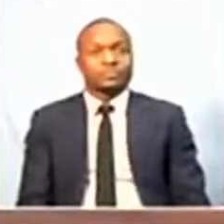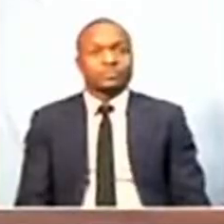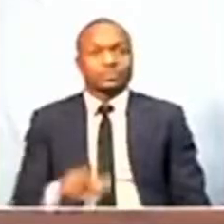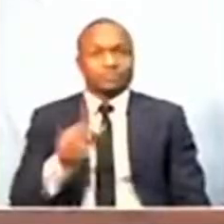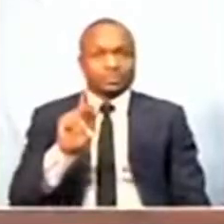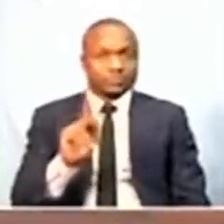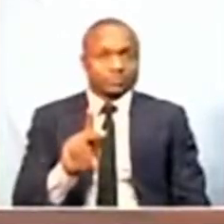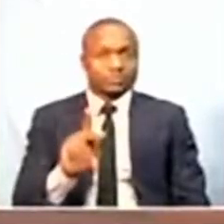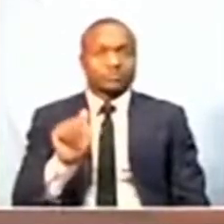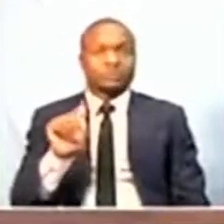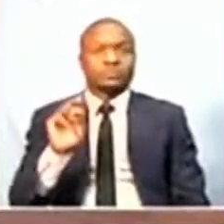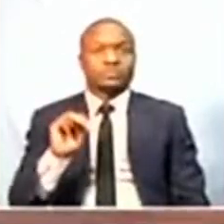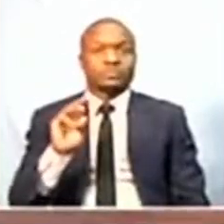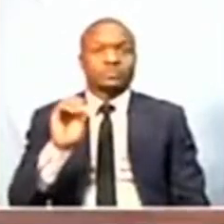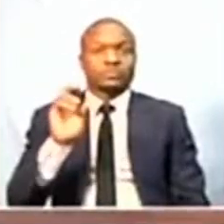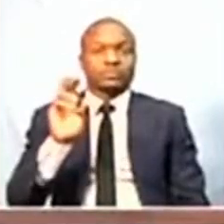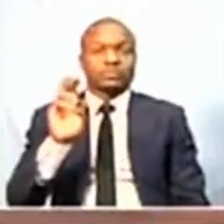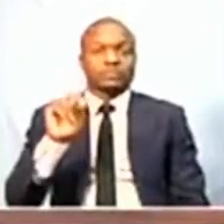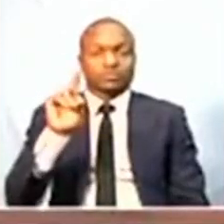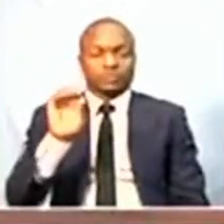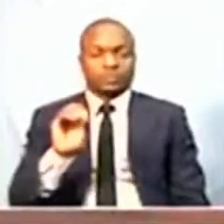Kamondo. The other name has already been